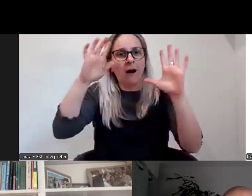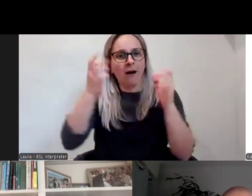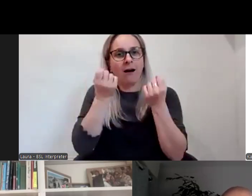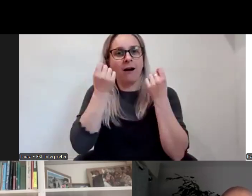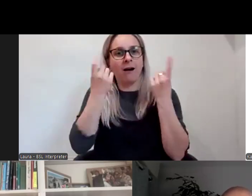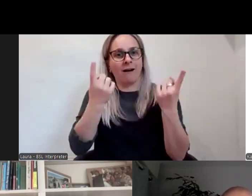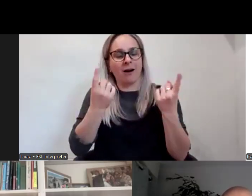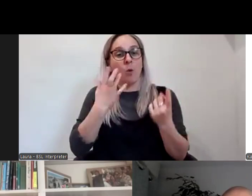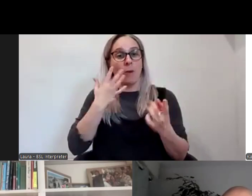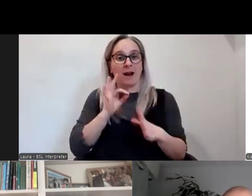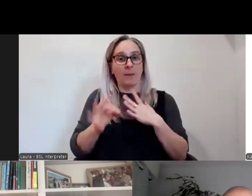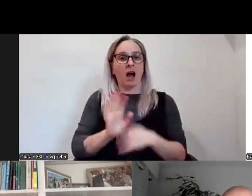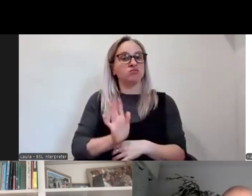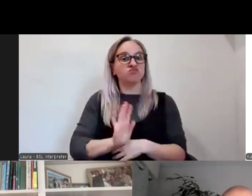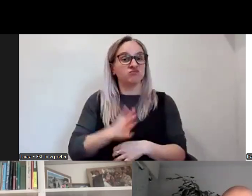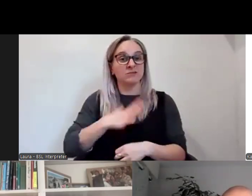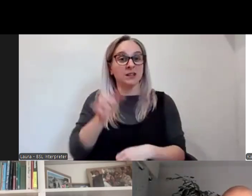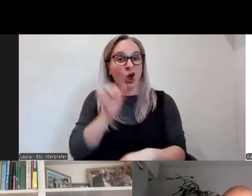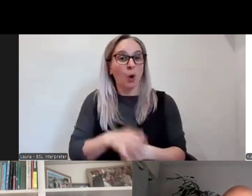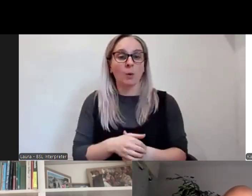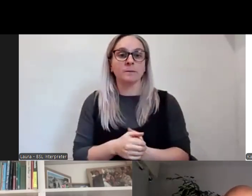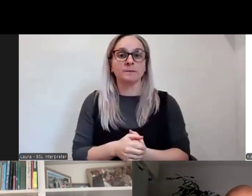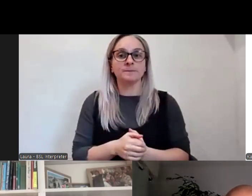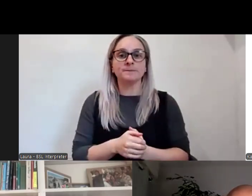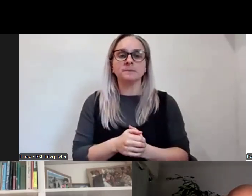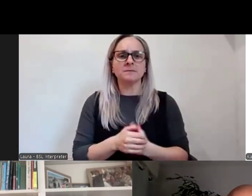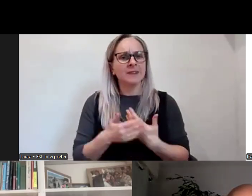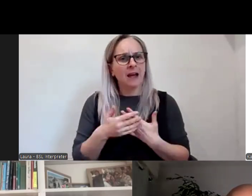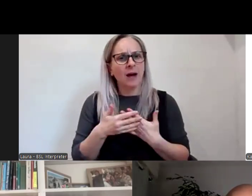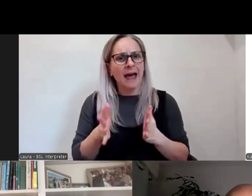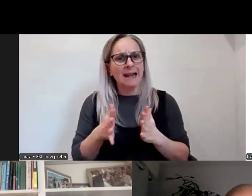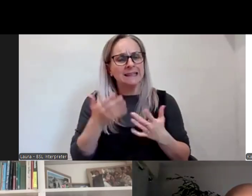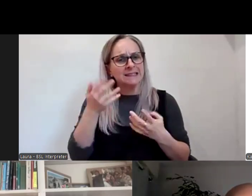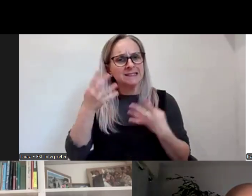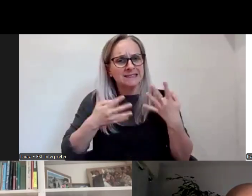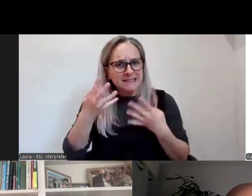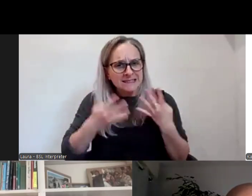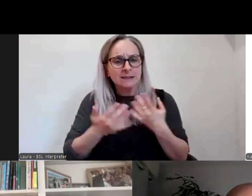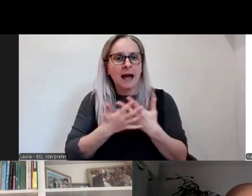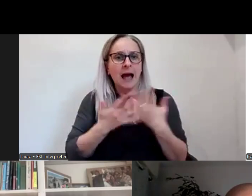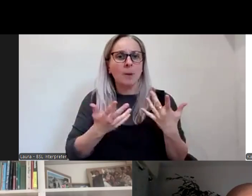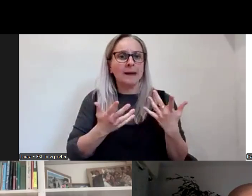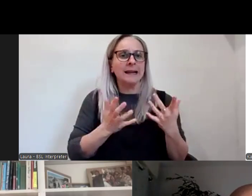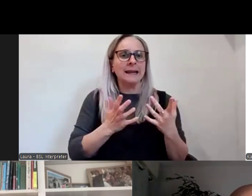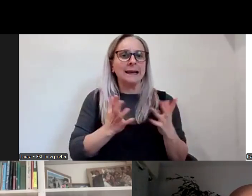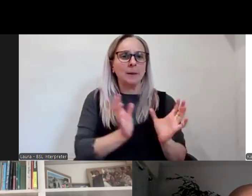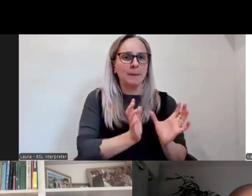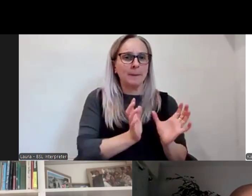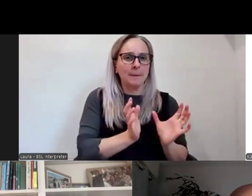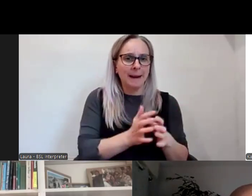application stage. Are there any stats about how many places, how many applicants there are for different